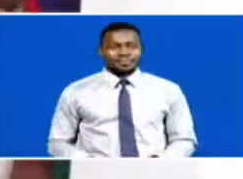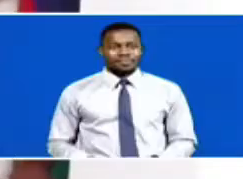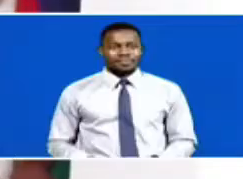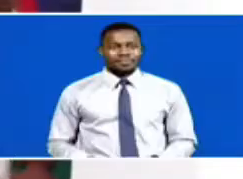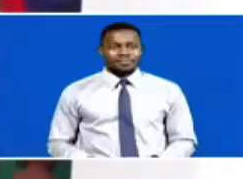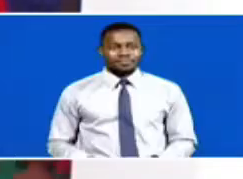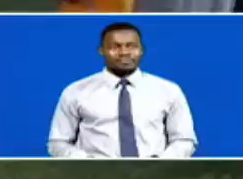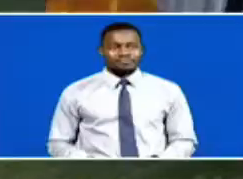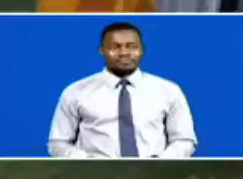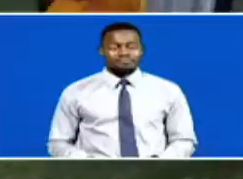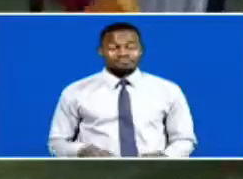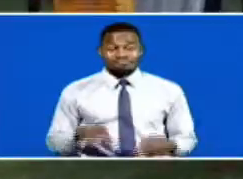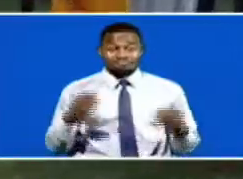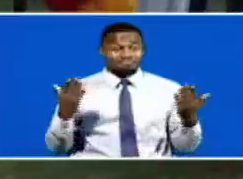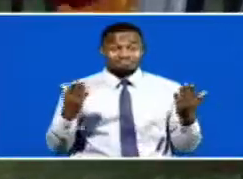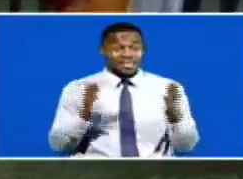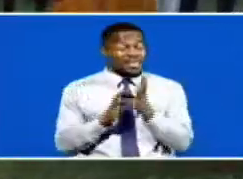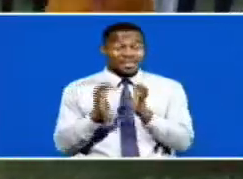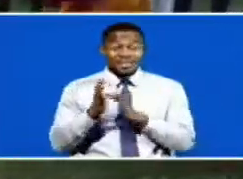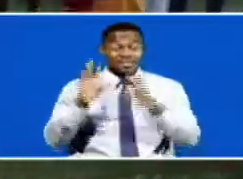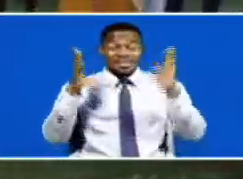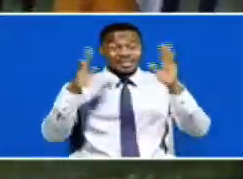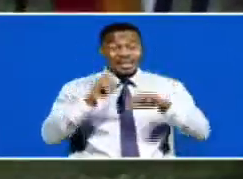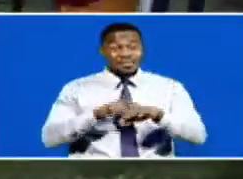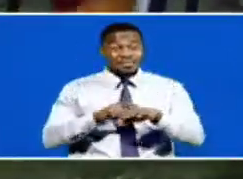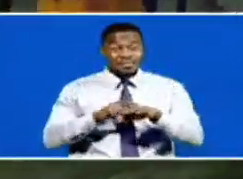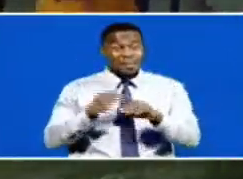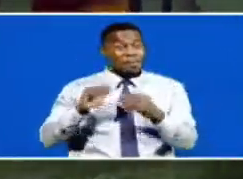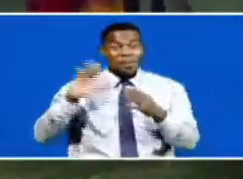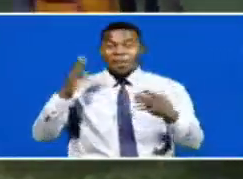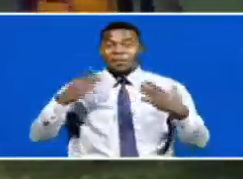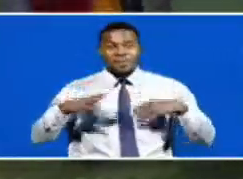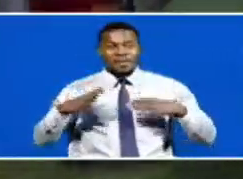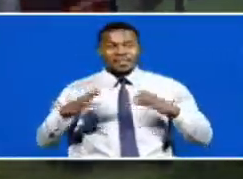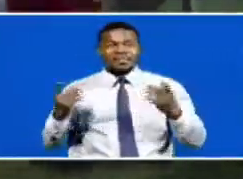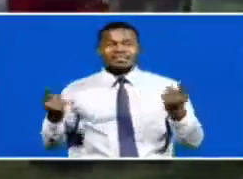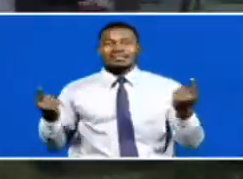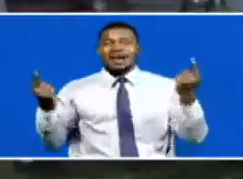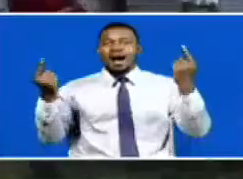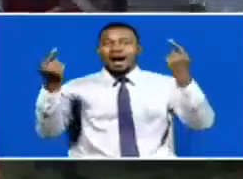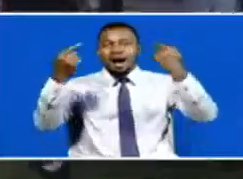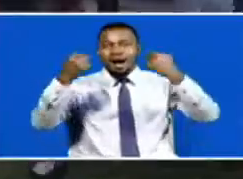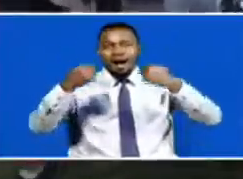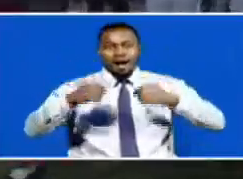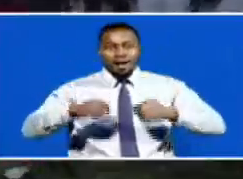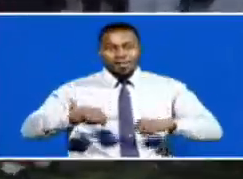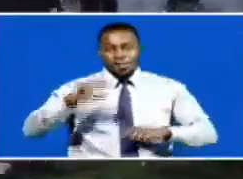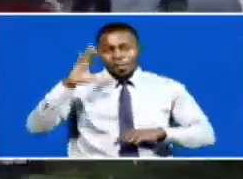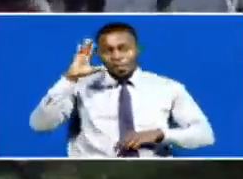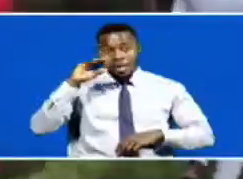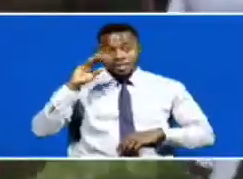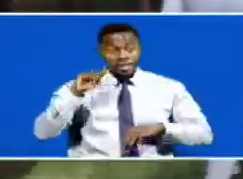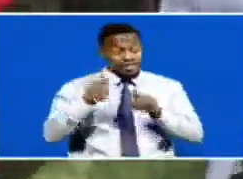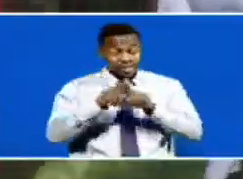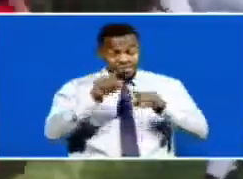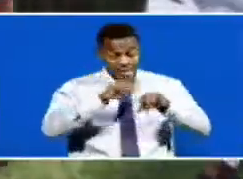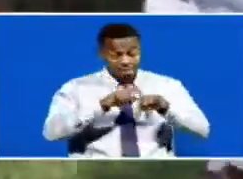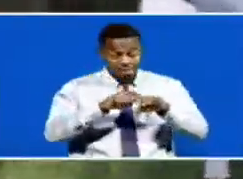It's that time of the year when Kenyans join the rest of the world for a long weekend to welcome Christmas.